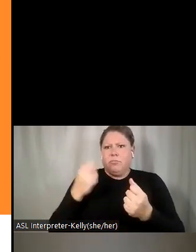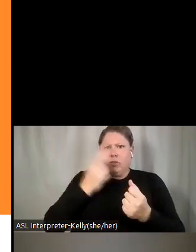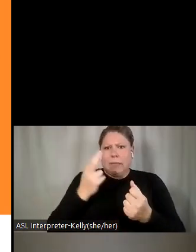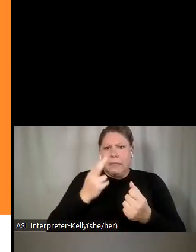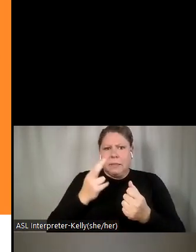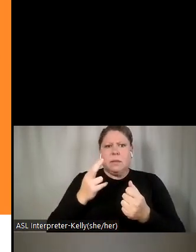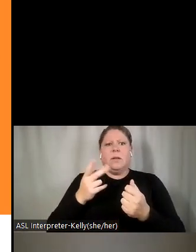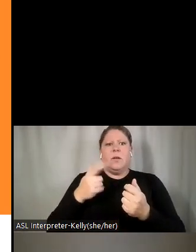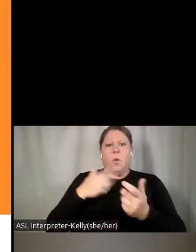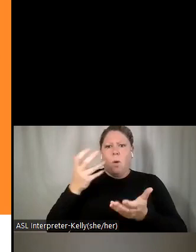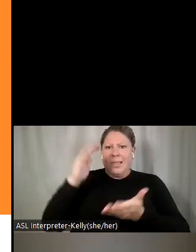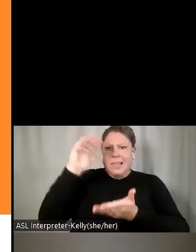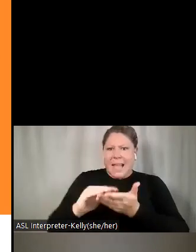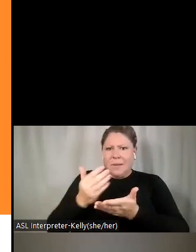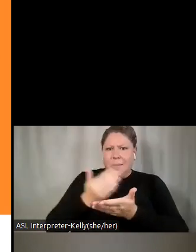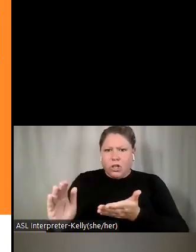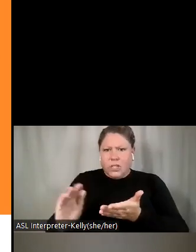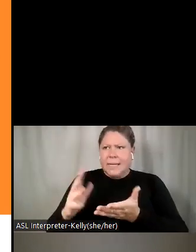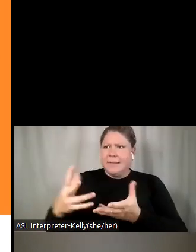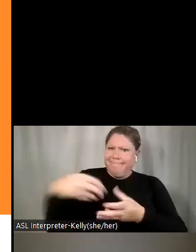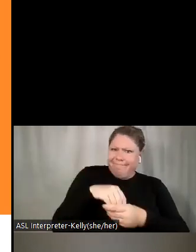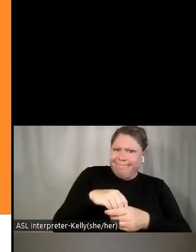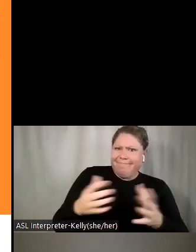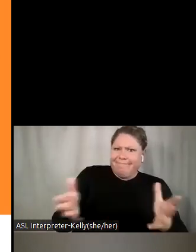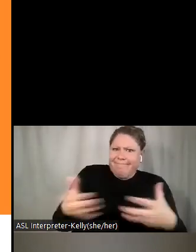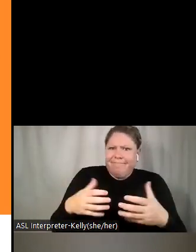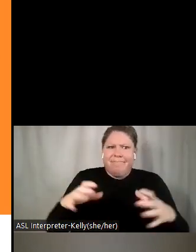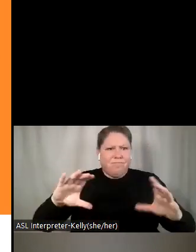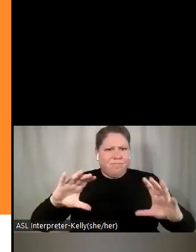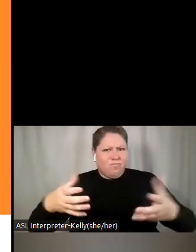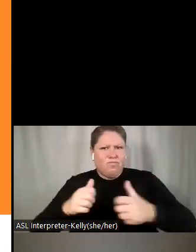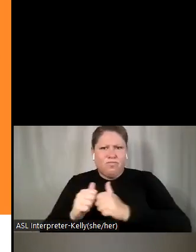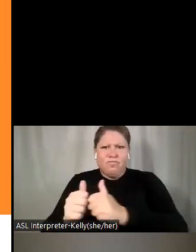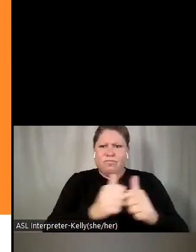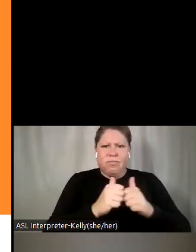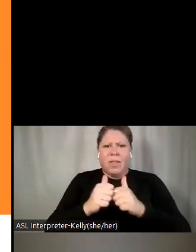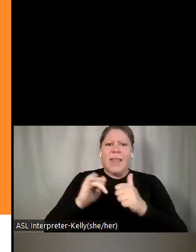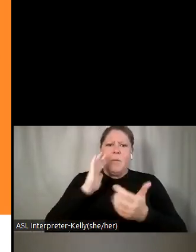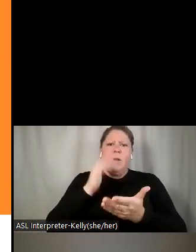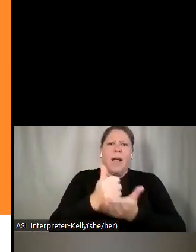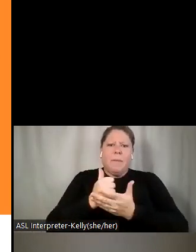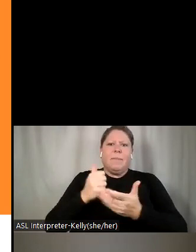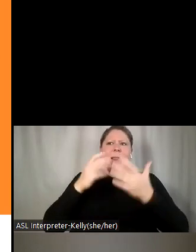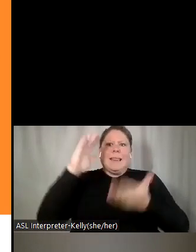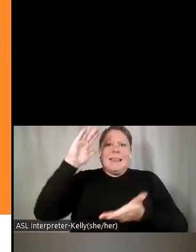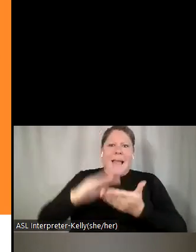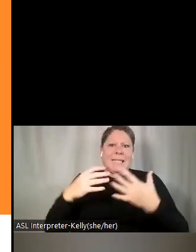communities will be key in improving health inequities and disparities across California. Next